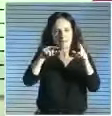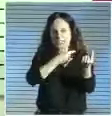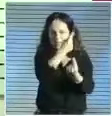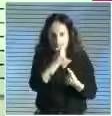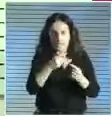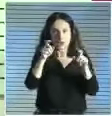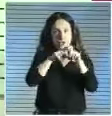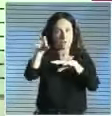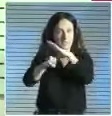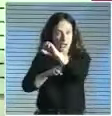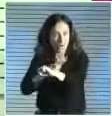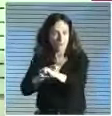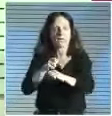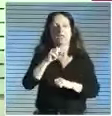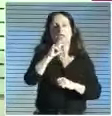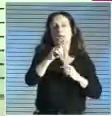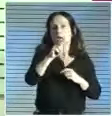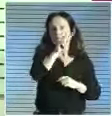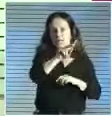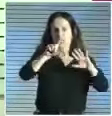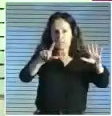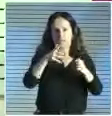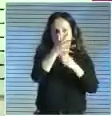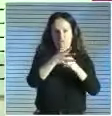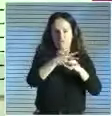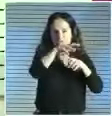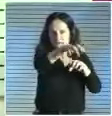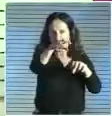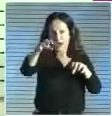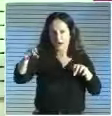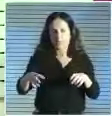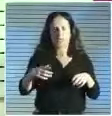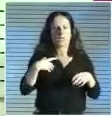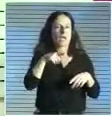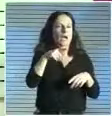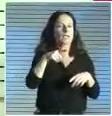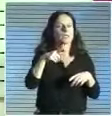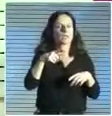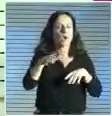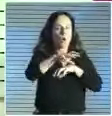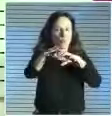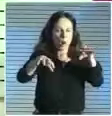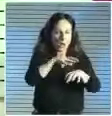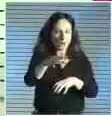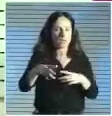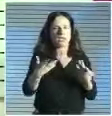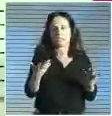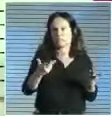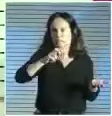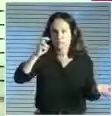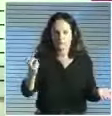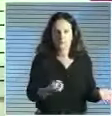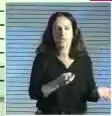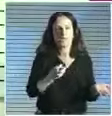different manufacturers of furniture, fixture, equipment, products. And it follows the global sustainability